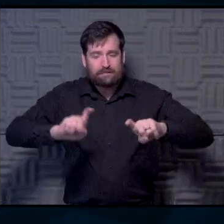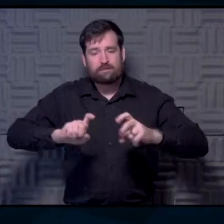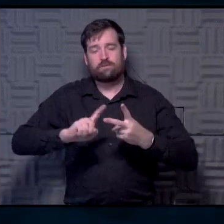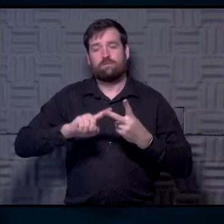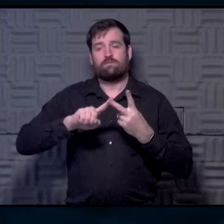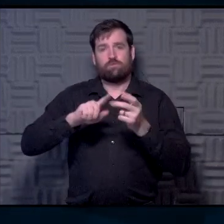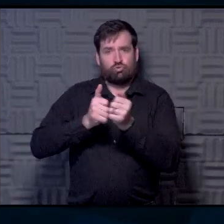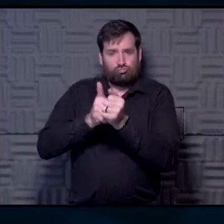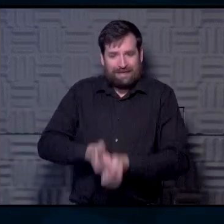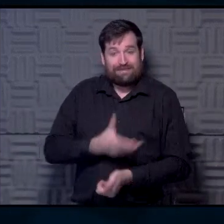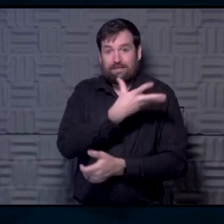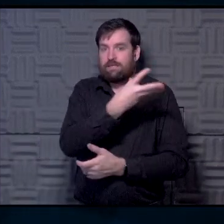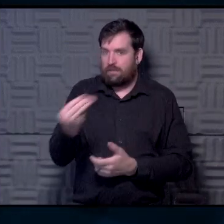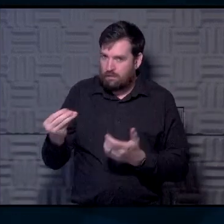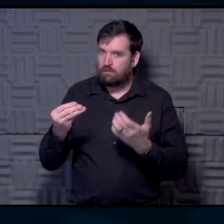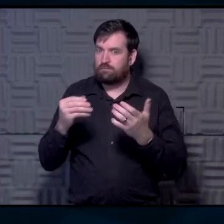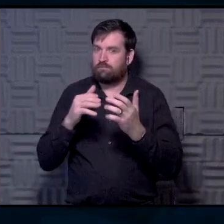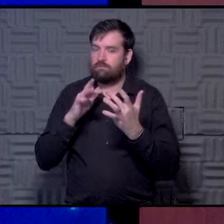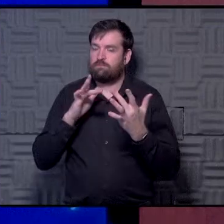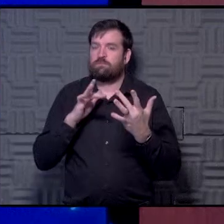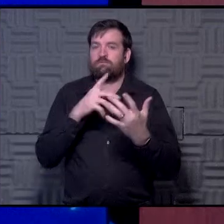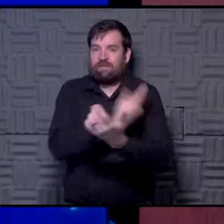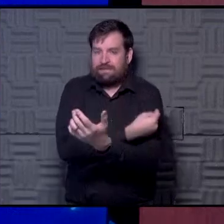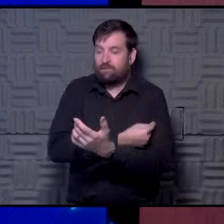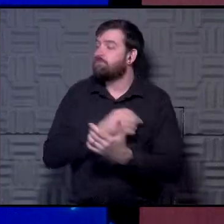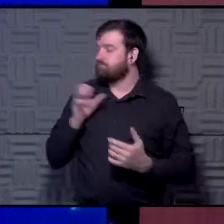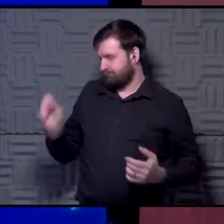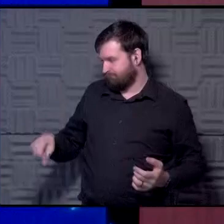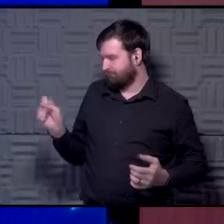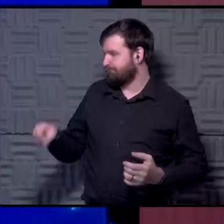now vaccination. Yeah, they are, and to say